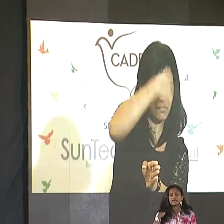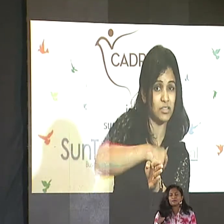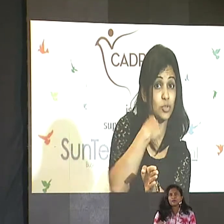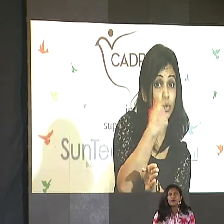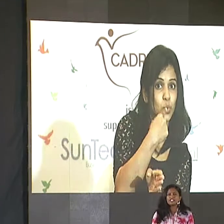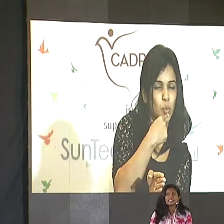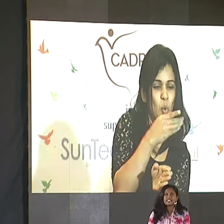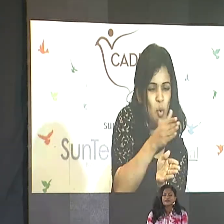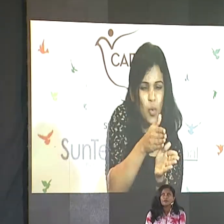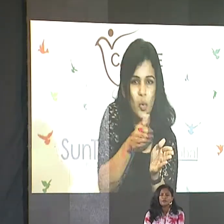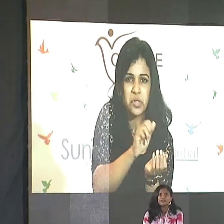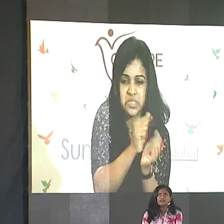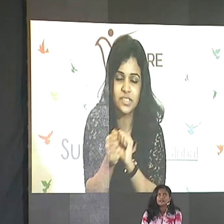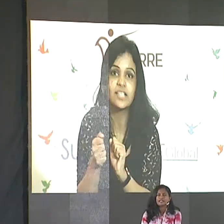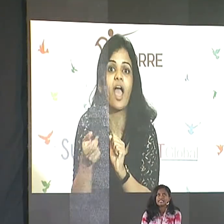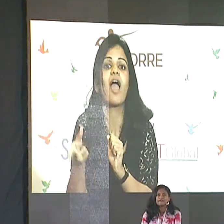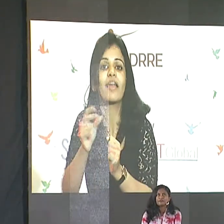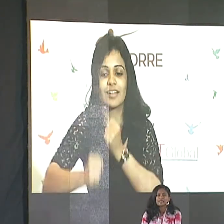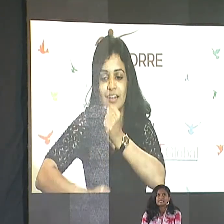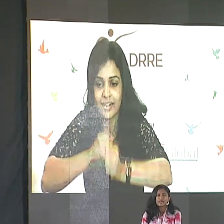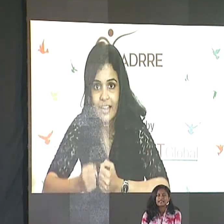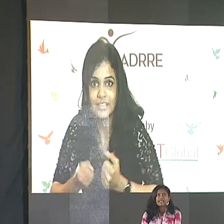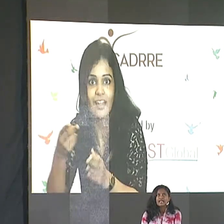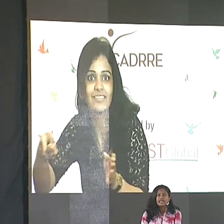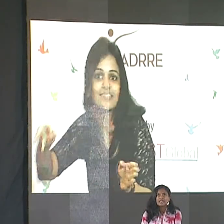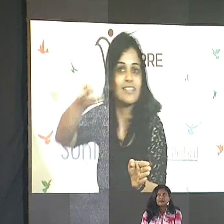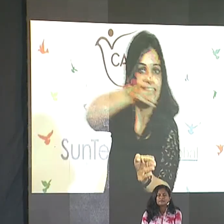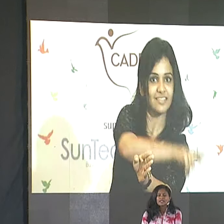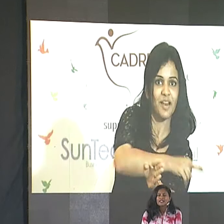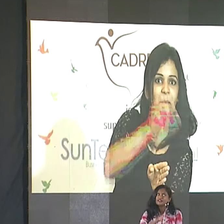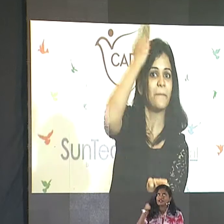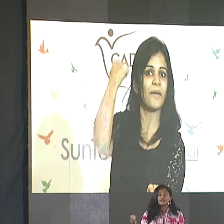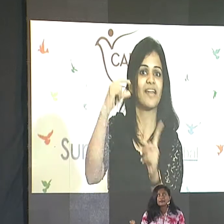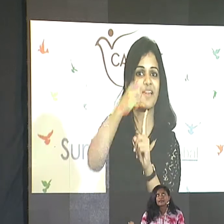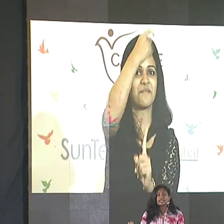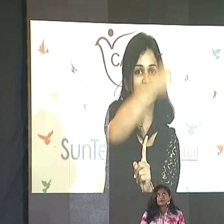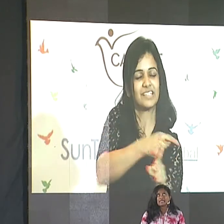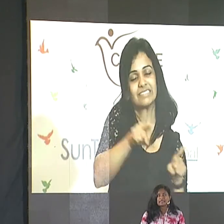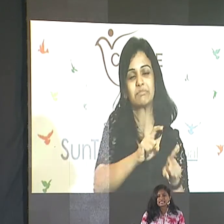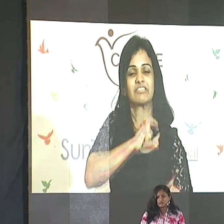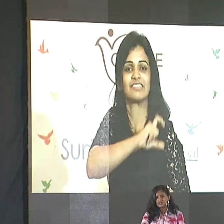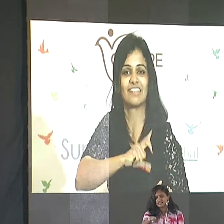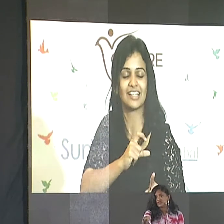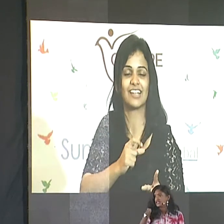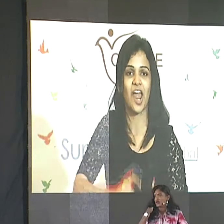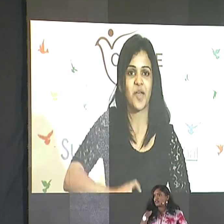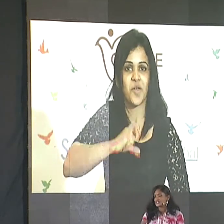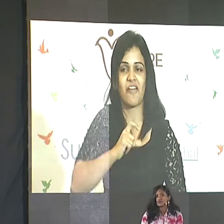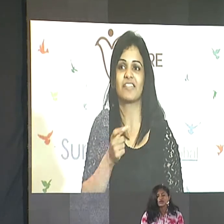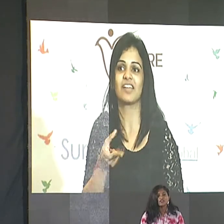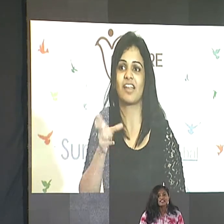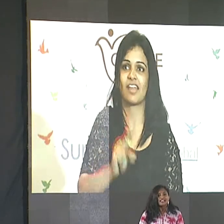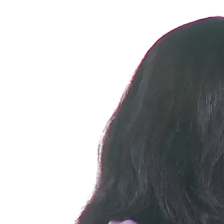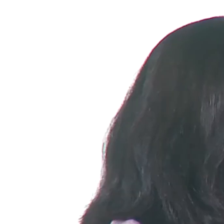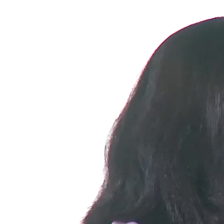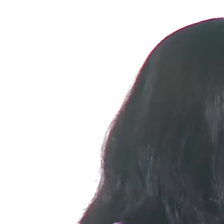think what it did for me as well, not the running part, now I'm getting messed up with the screen and all of this going